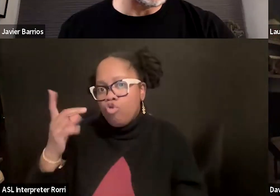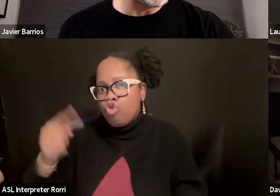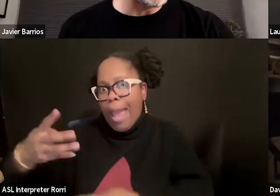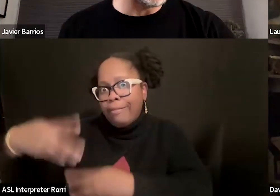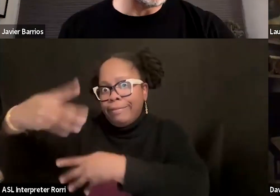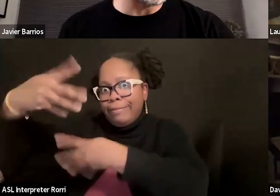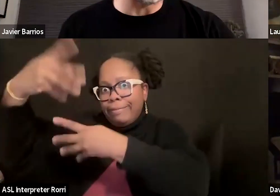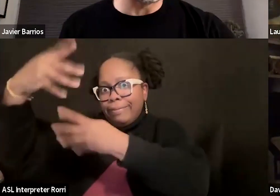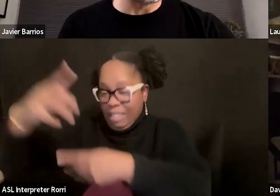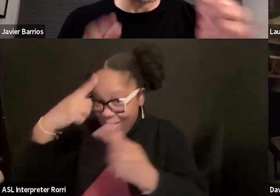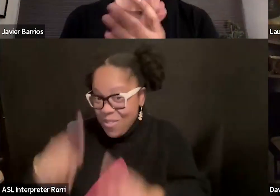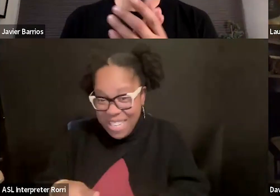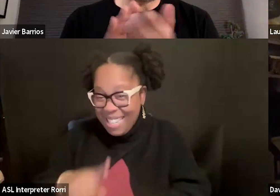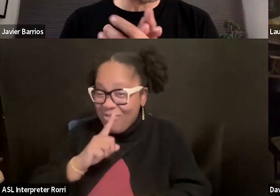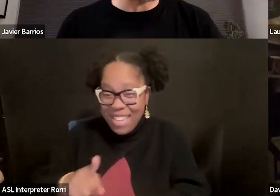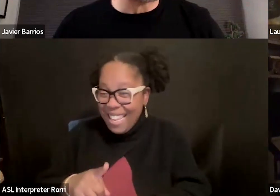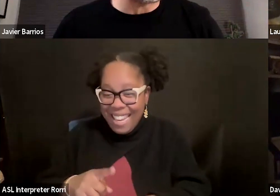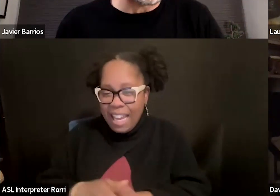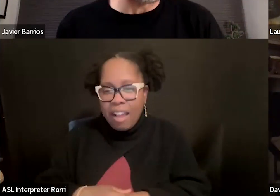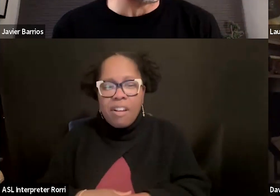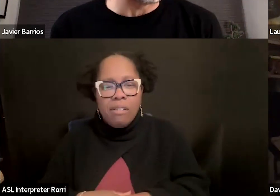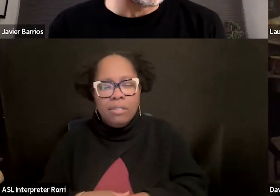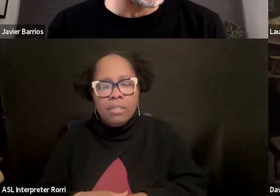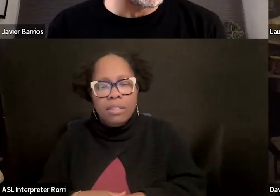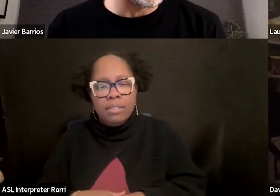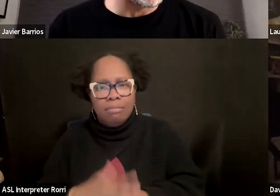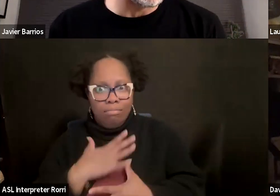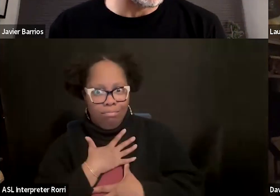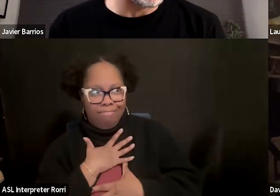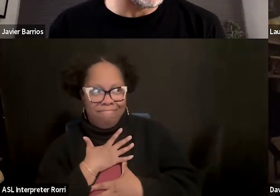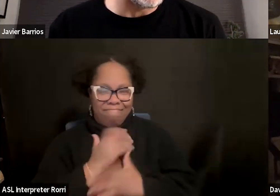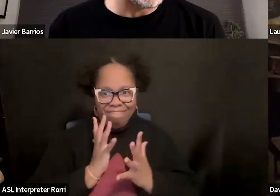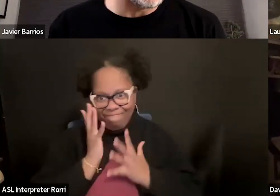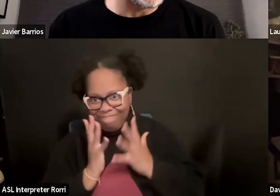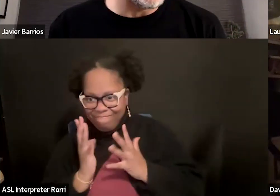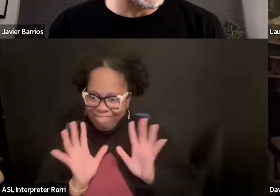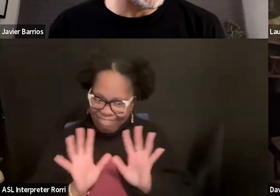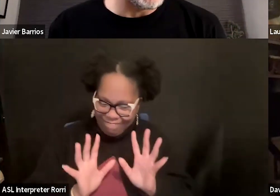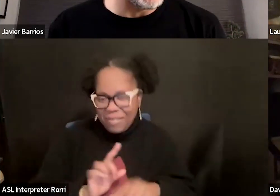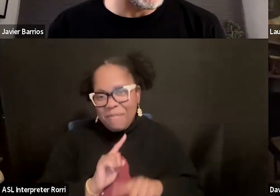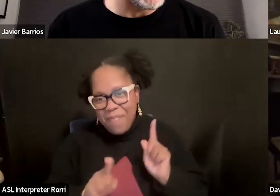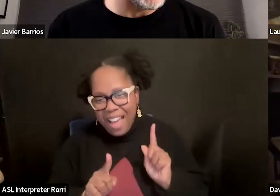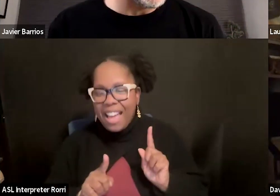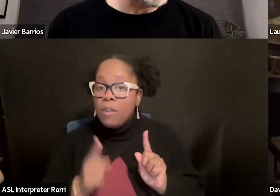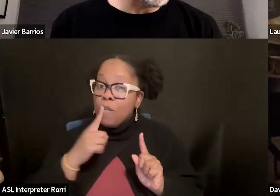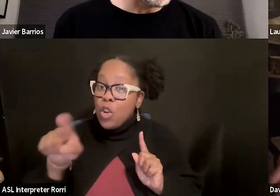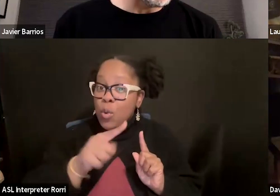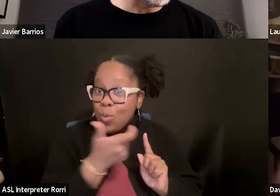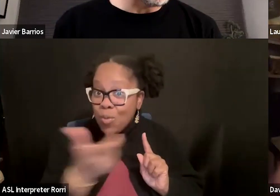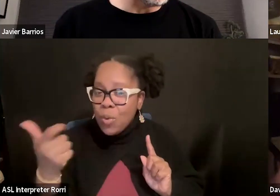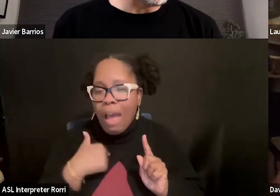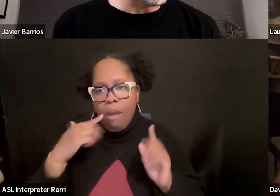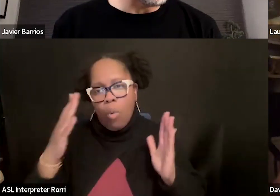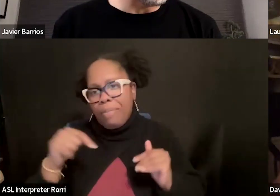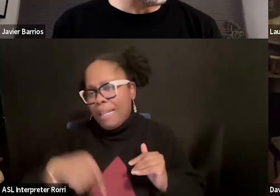it's popping off. Yeah. I get very self-conscious about stuff, so I'm not reading it. But for those of you who tuned in, I hope that this was helpful